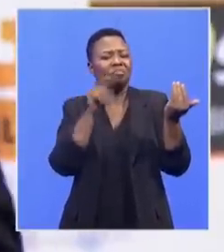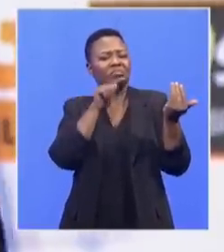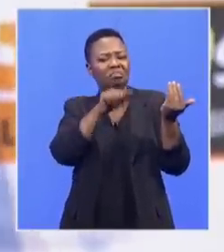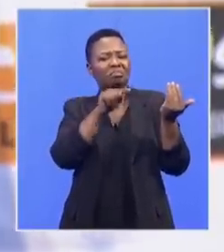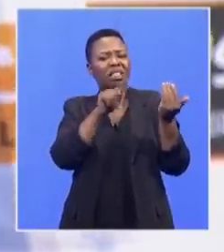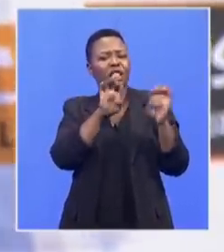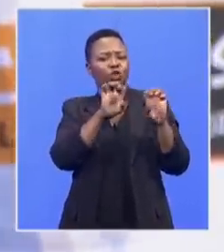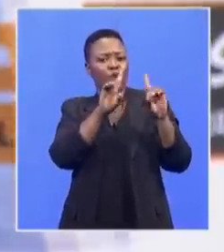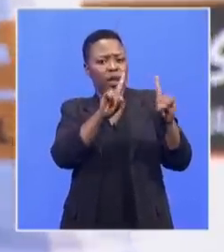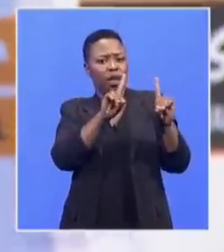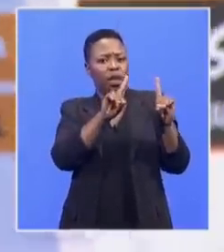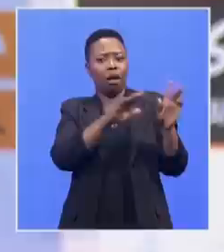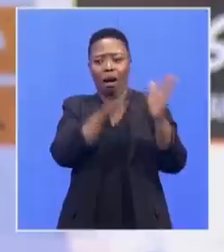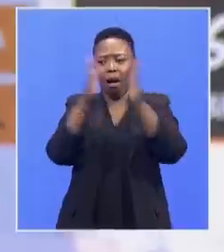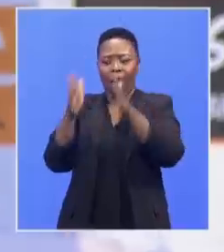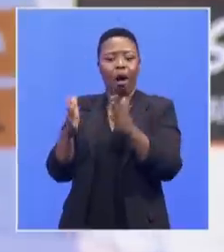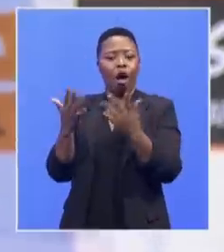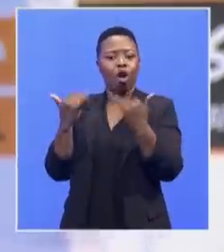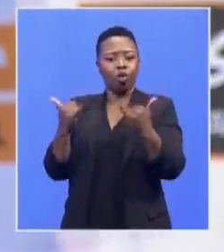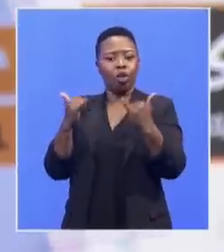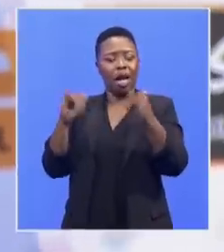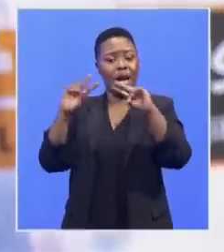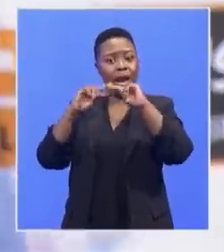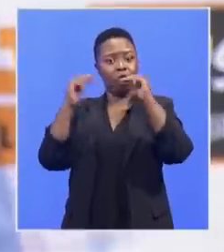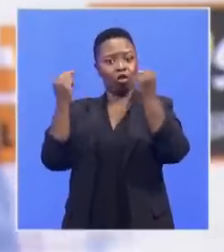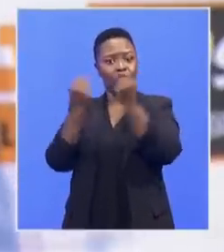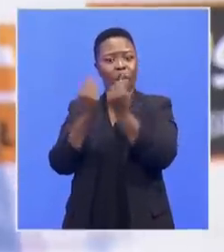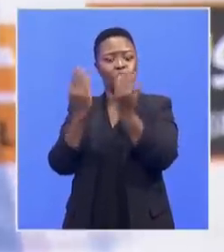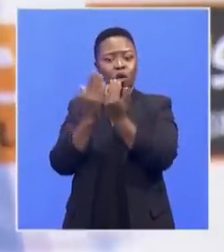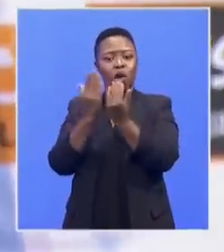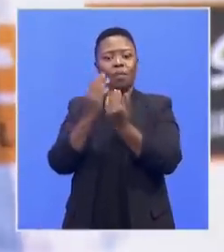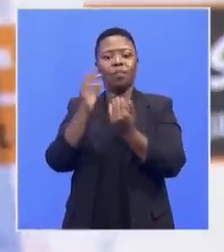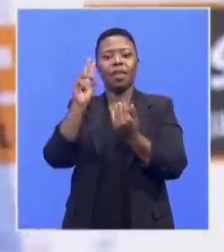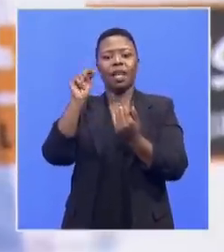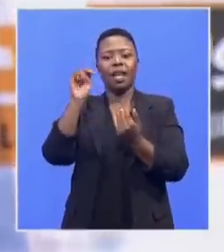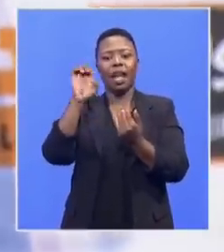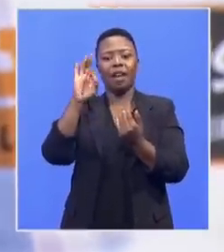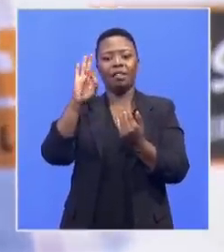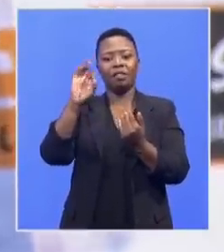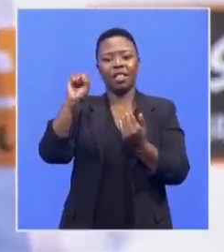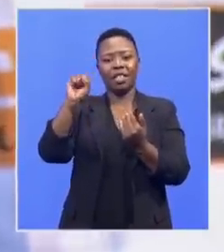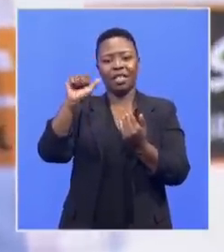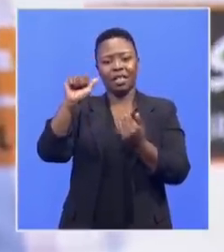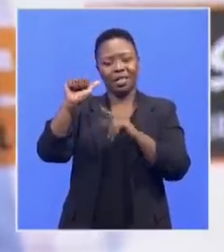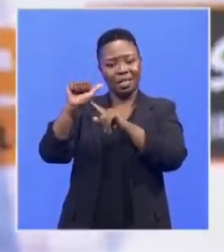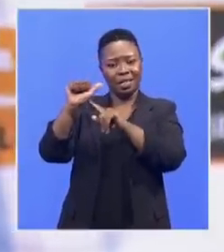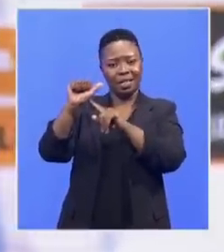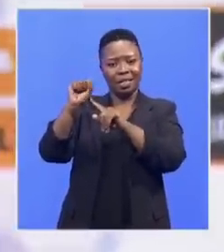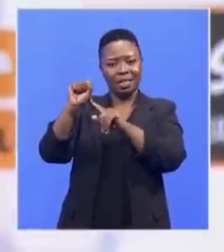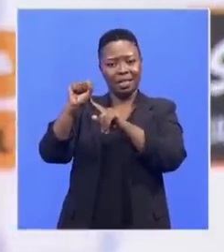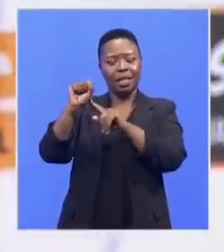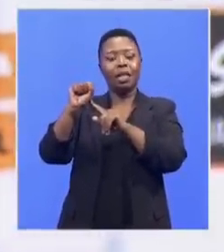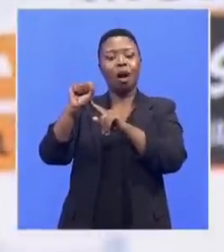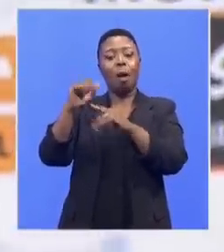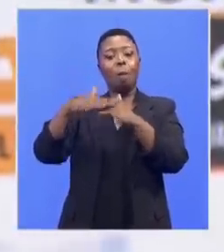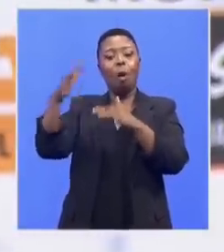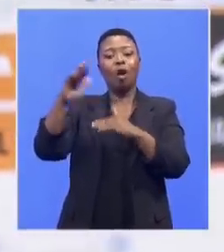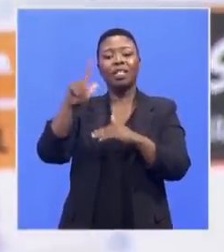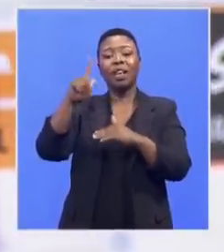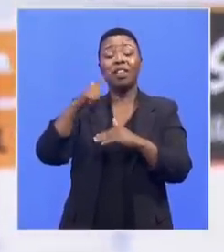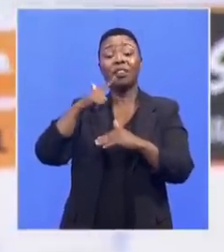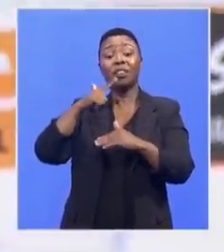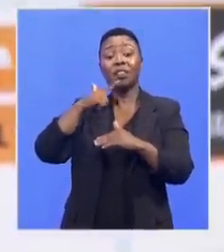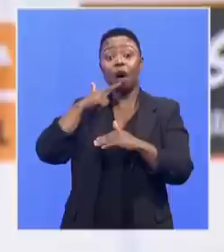the National School Finance Aid, NSFAS, more than 700,000 young people from